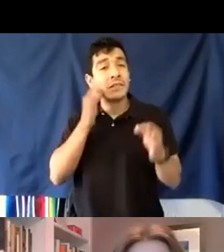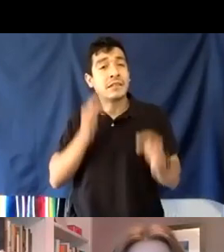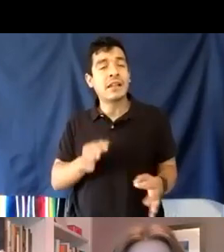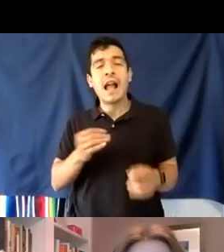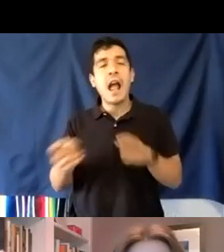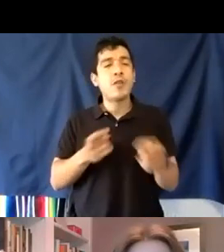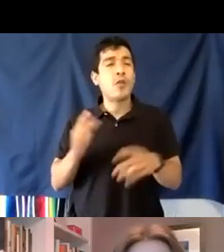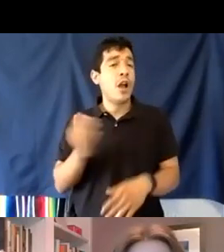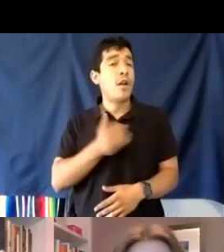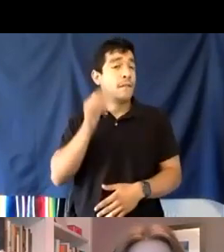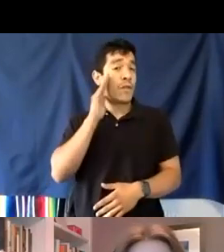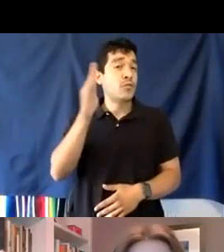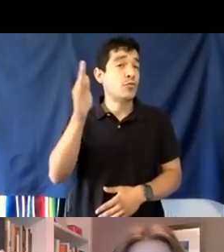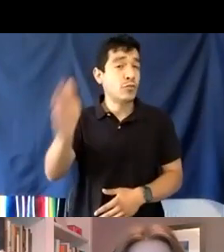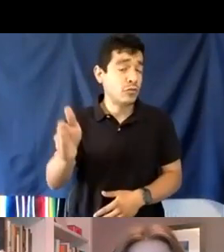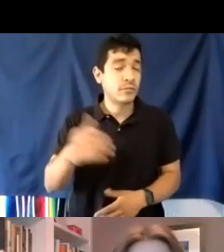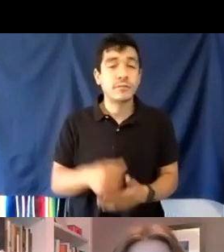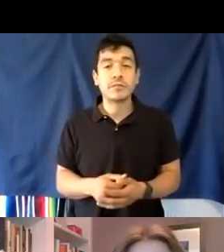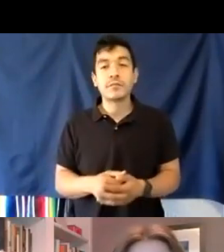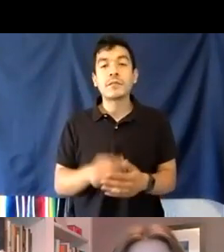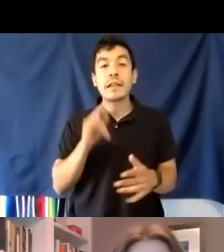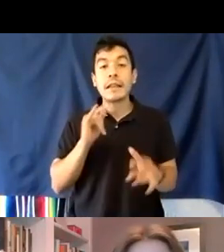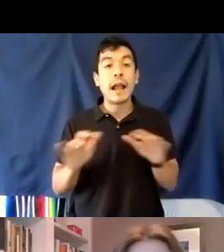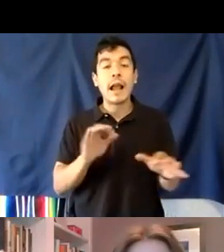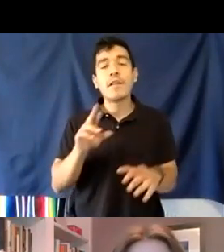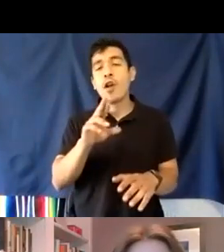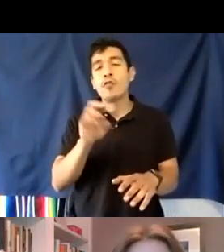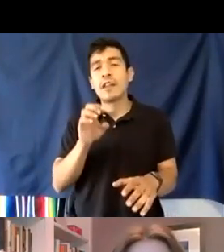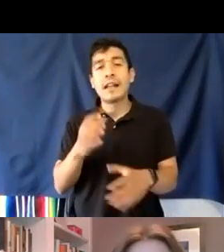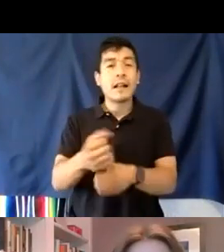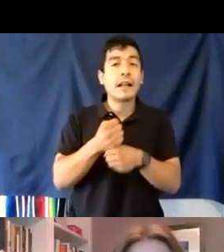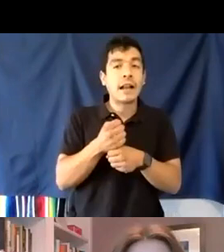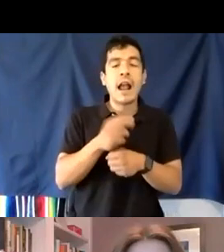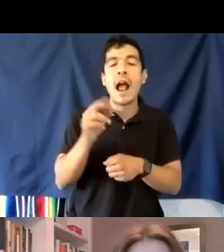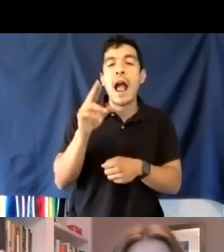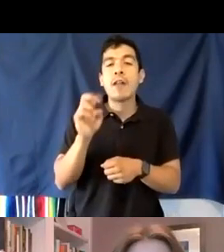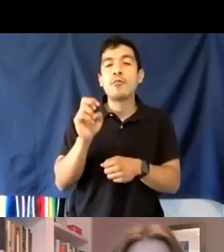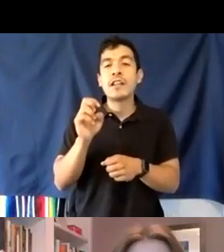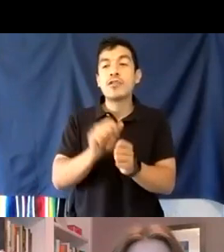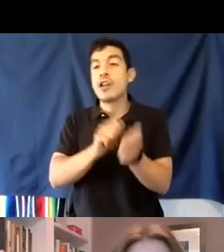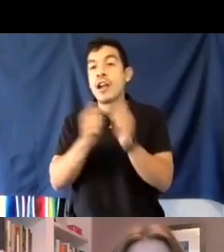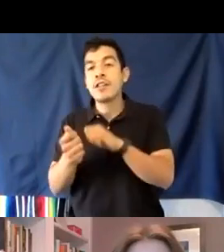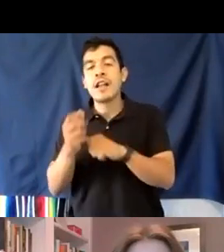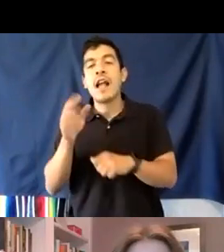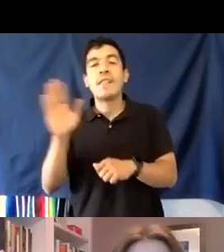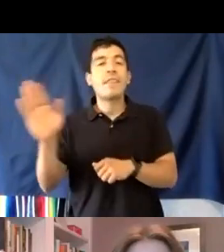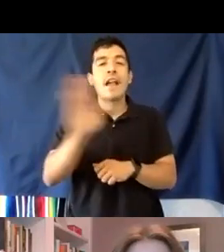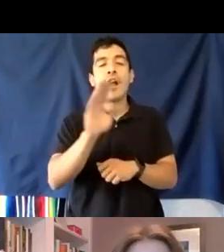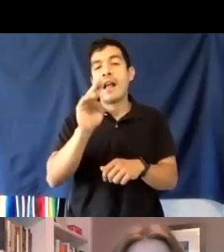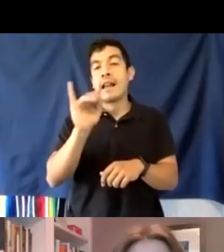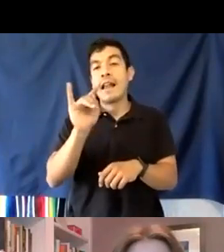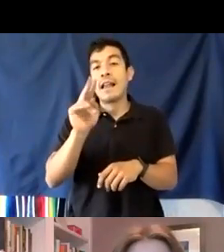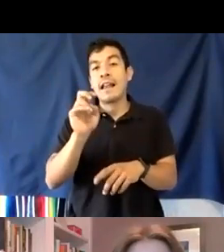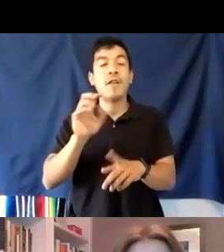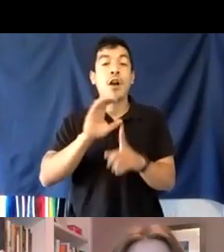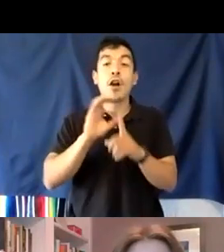destinies. The acts of reclaiming, reformulating, and reconstituting Indigenous cultures and languages have required the